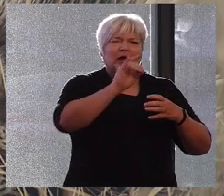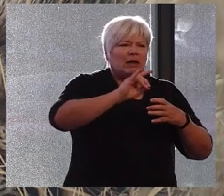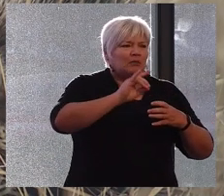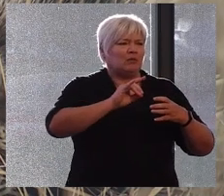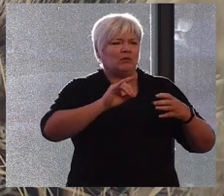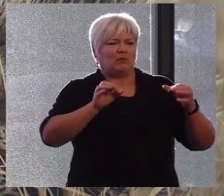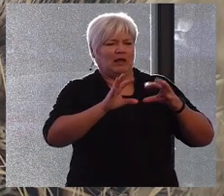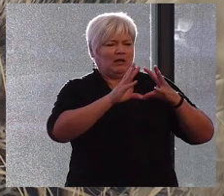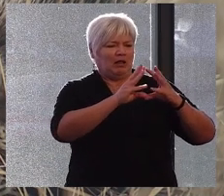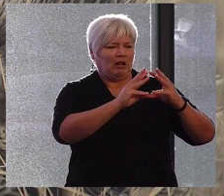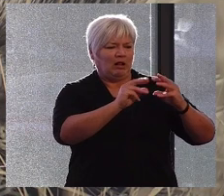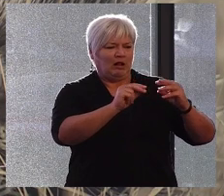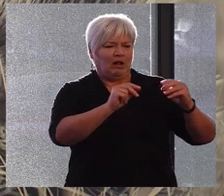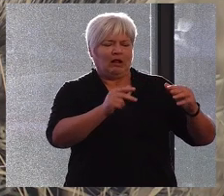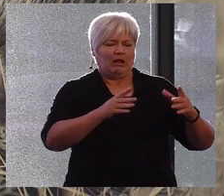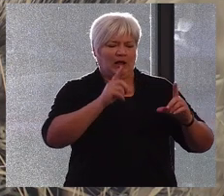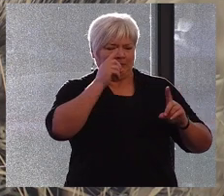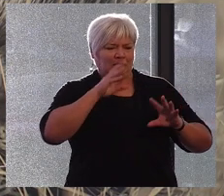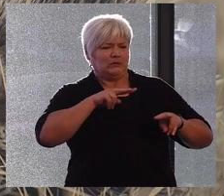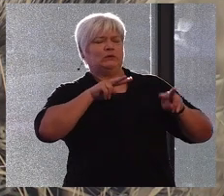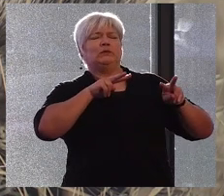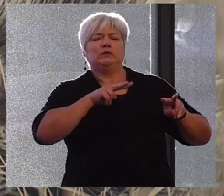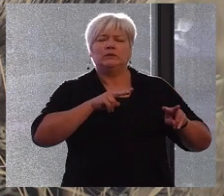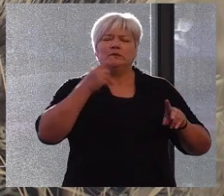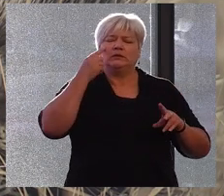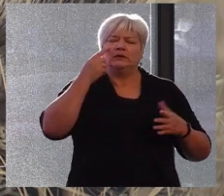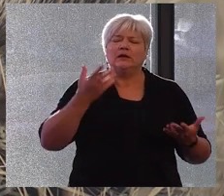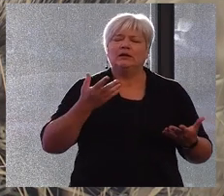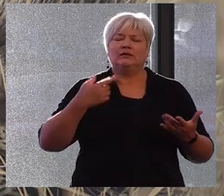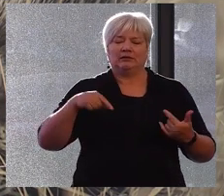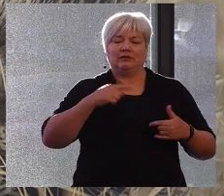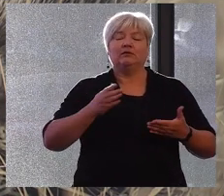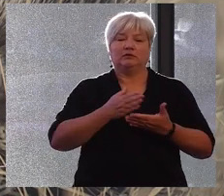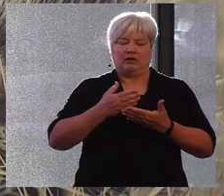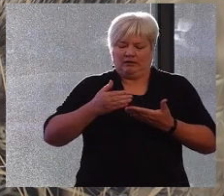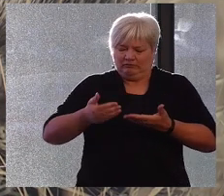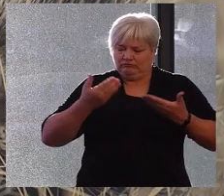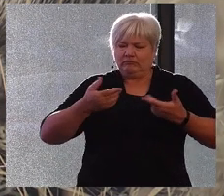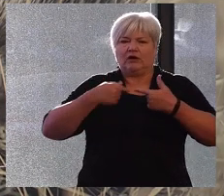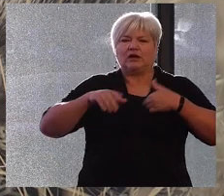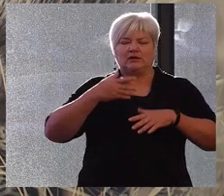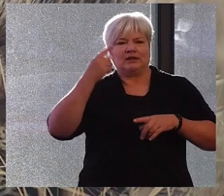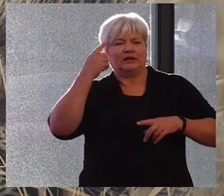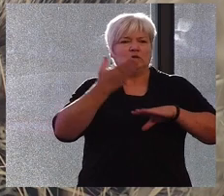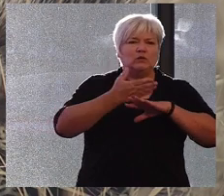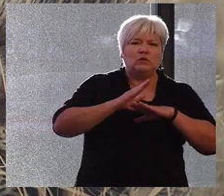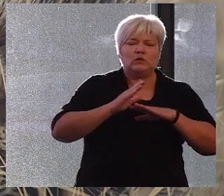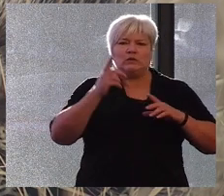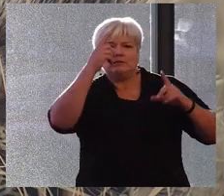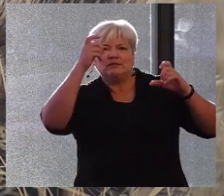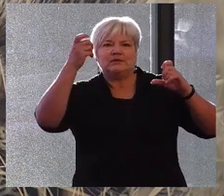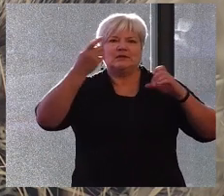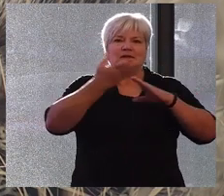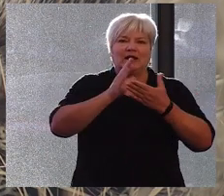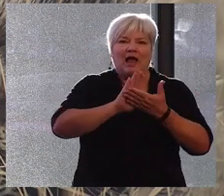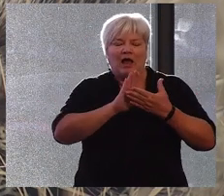but we need more work, obviously. This shared understanding is pushing all of us to look at new and innovative ways to halt and reverse